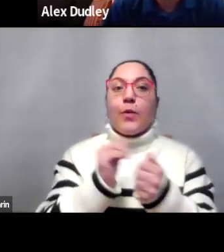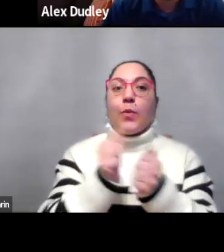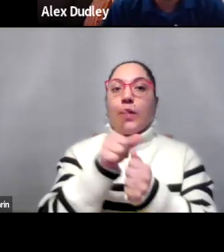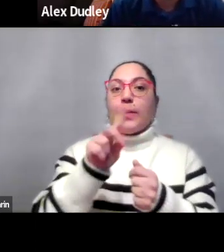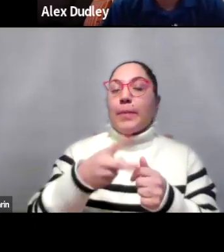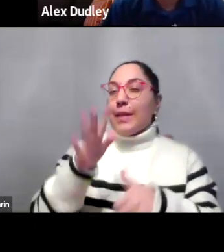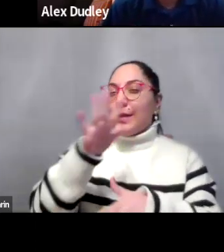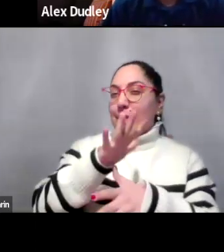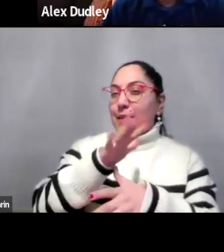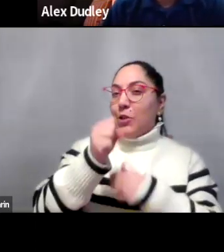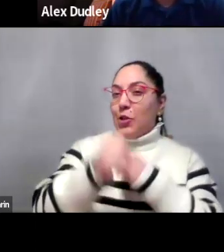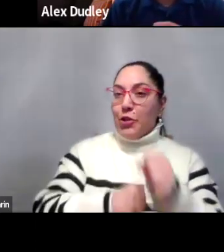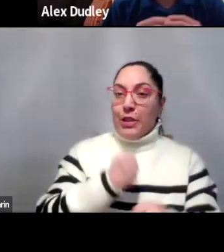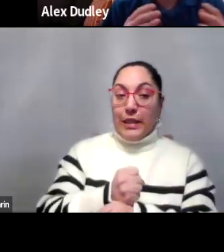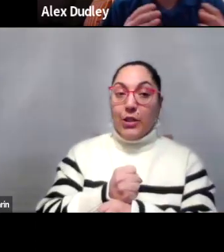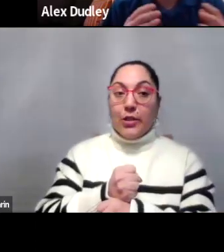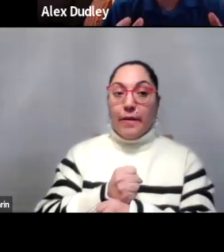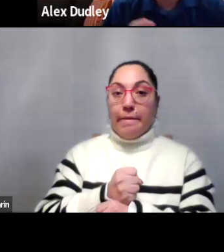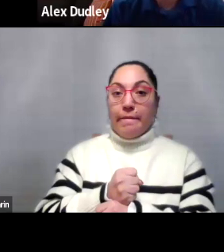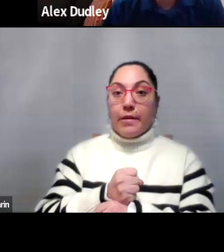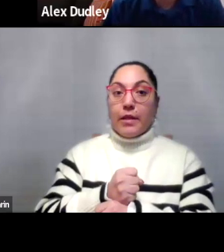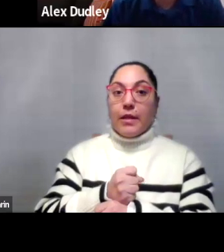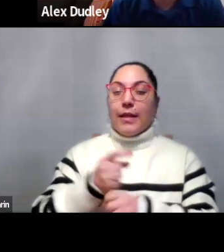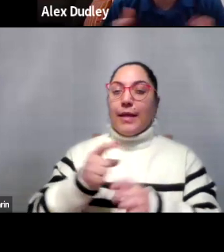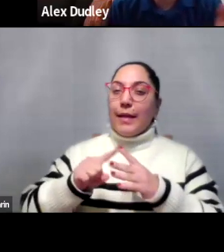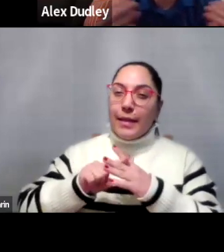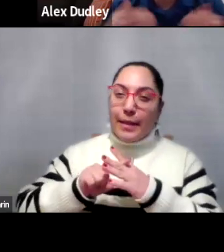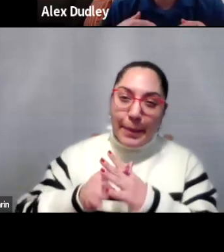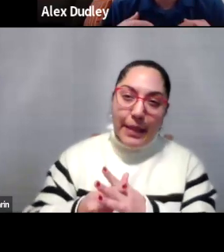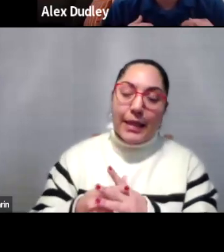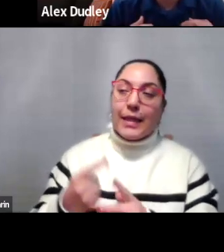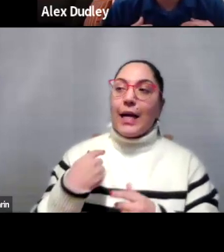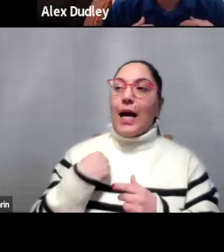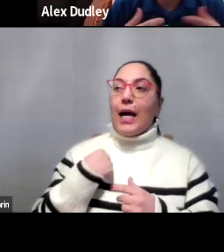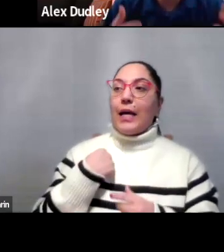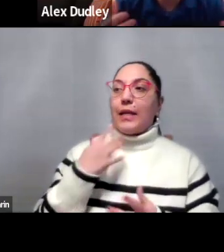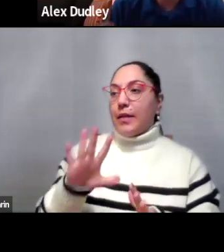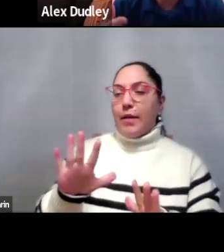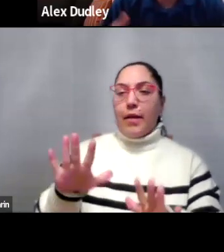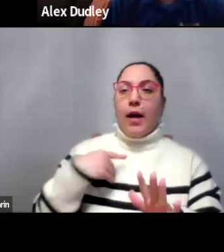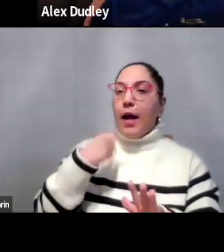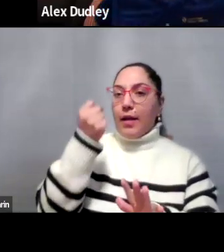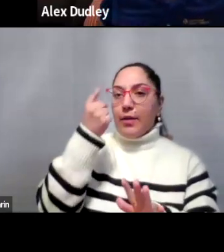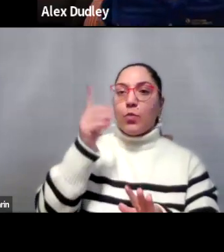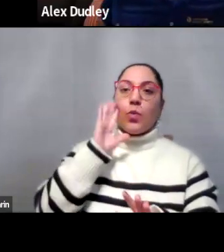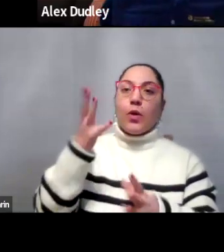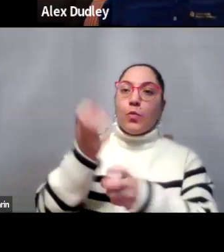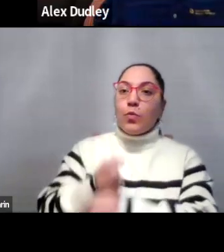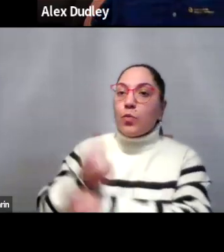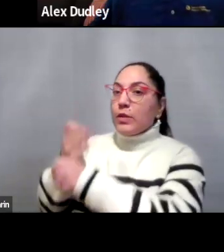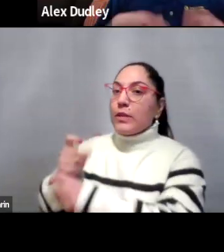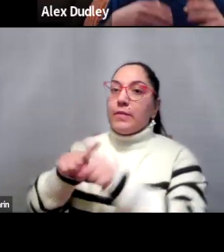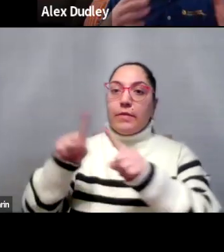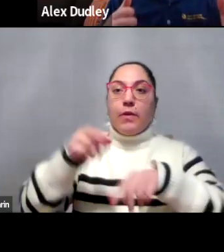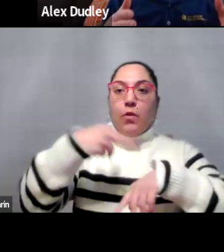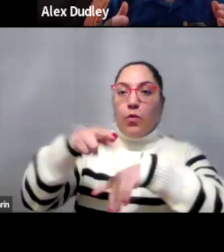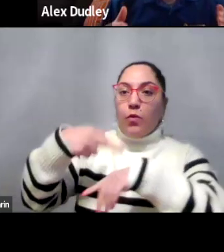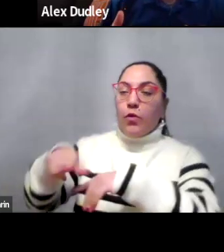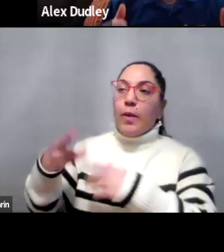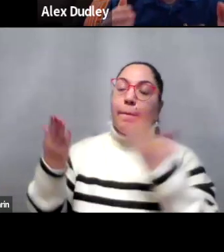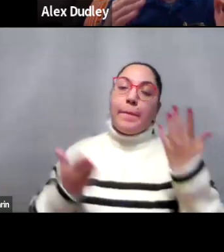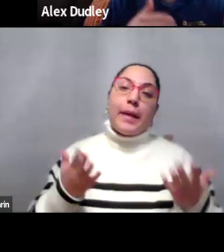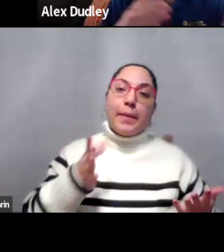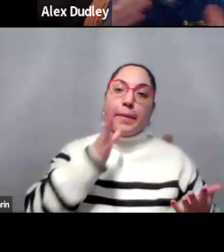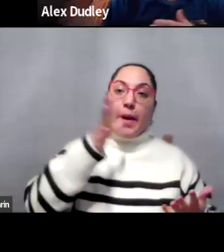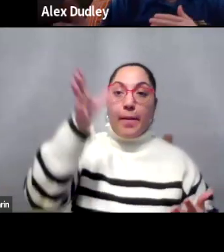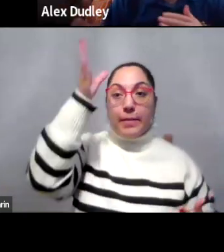year. At the very beginning, I understand that we are going to get referrals where maybe mom and